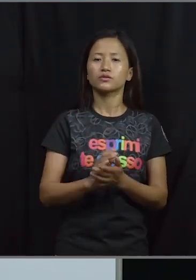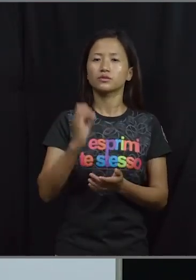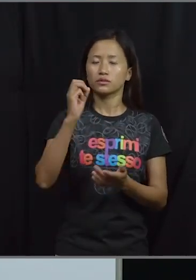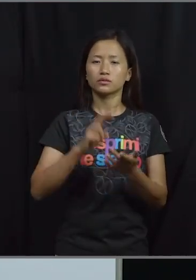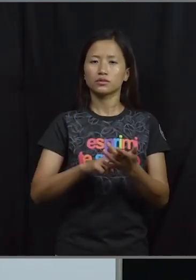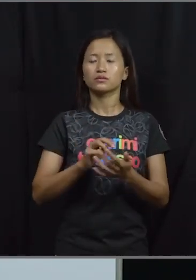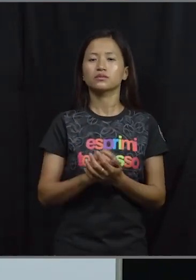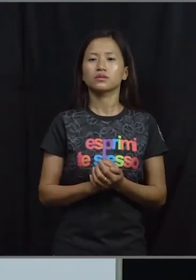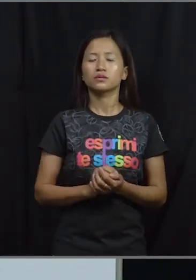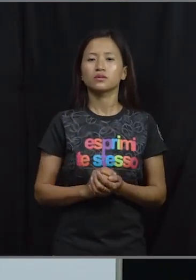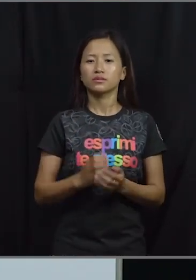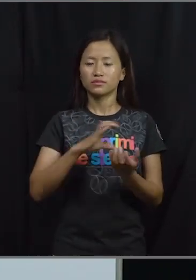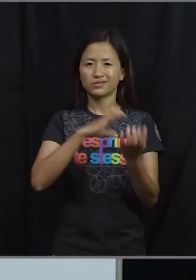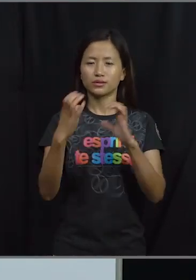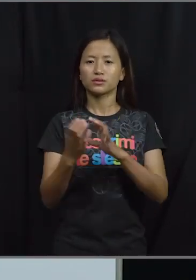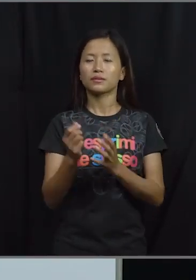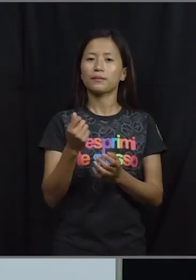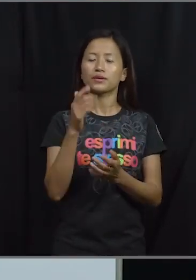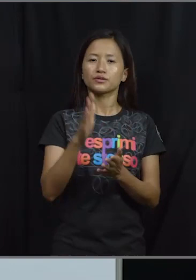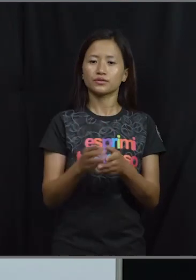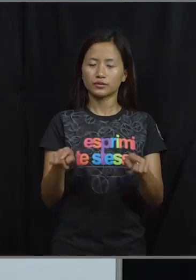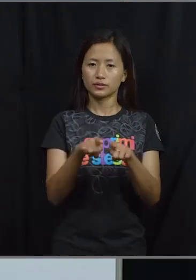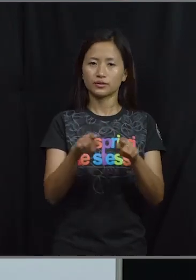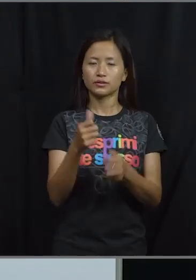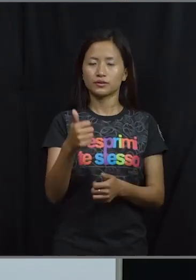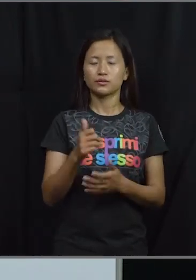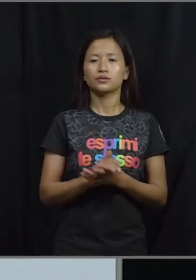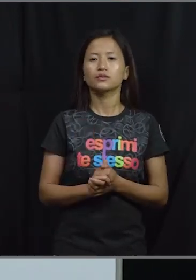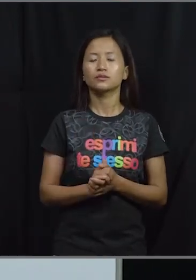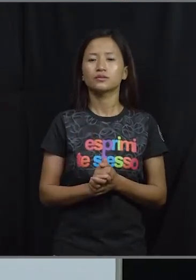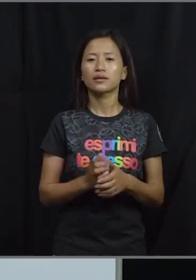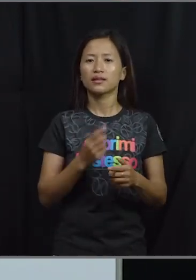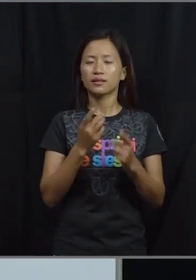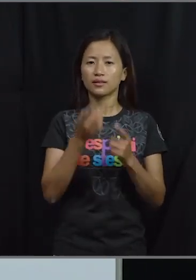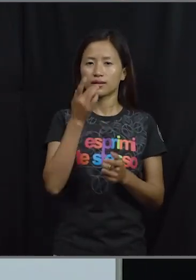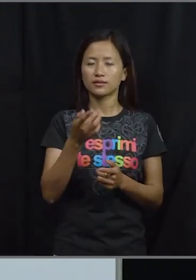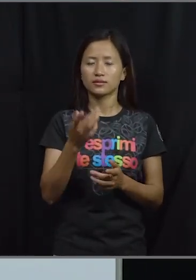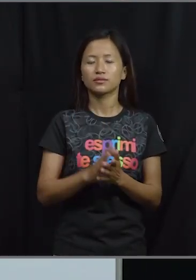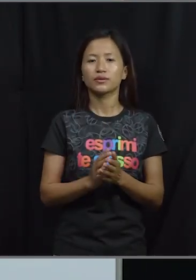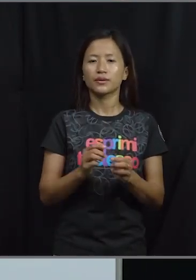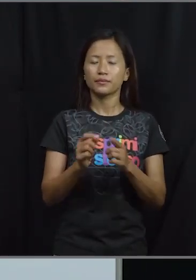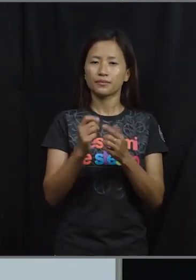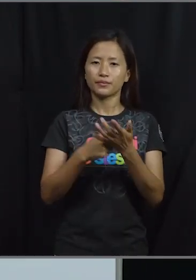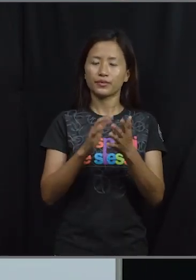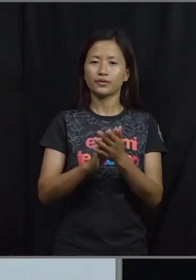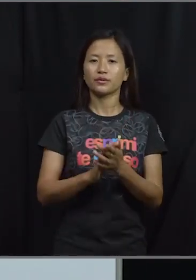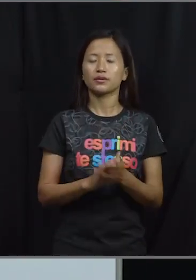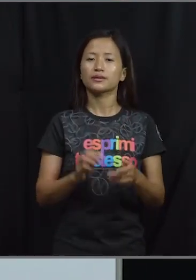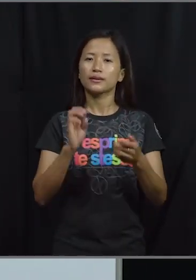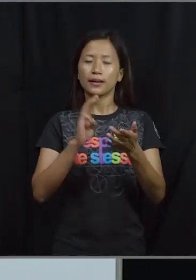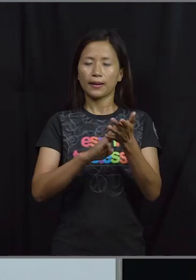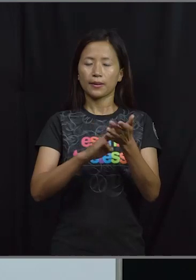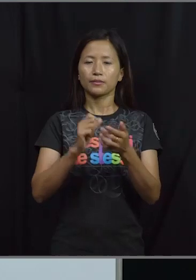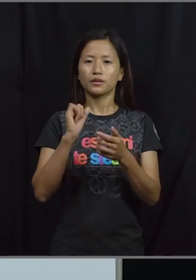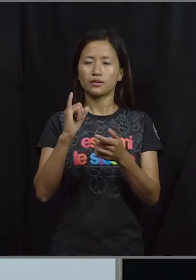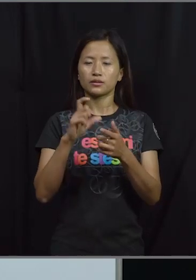consumer, change in price of the related goods, then taste and preference of the consumer, and miscellaneous. These are the